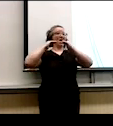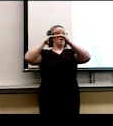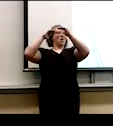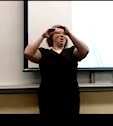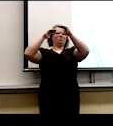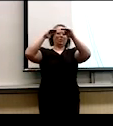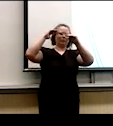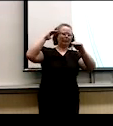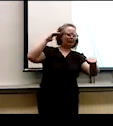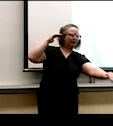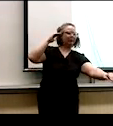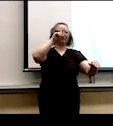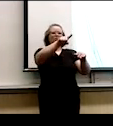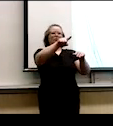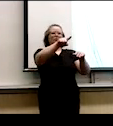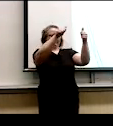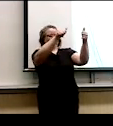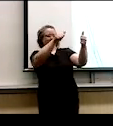Canadian consensus guidelines.